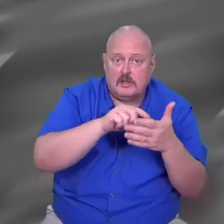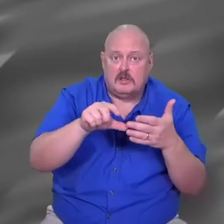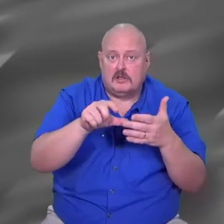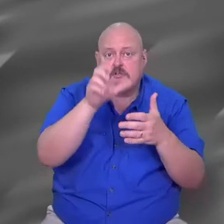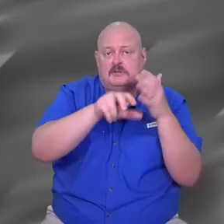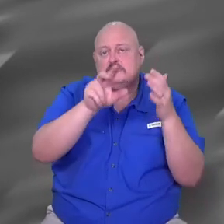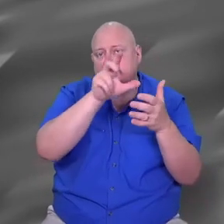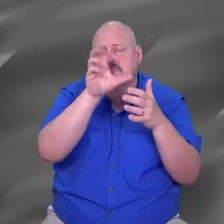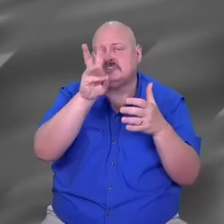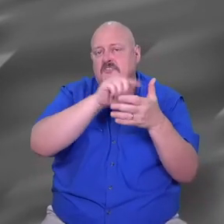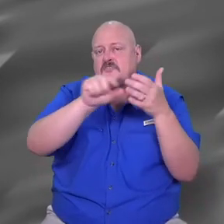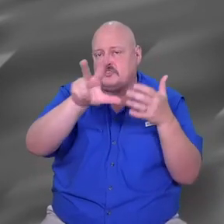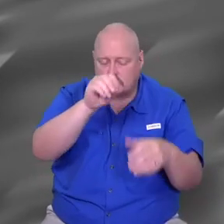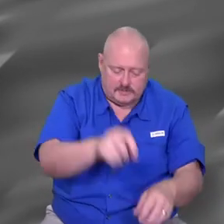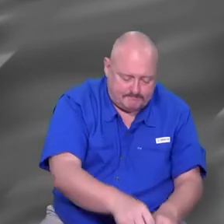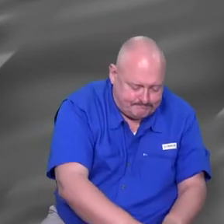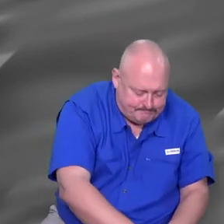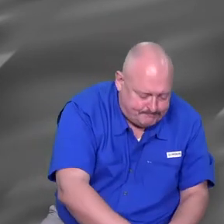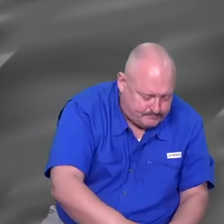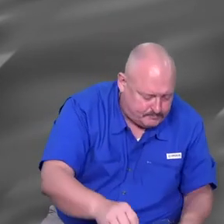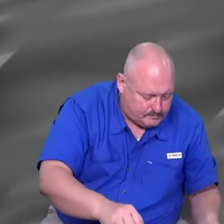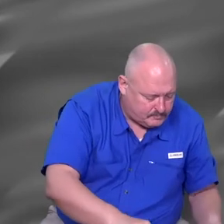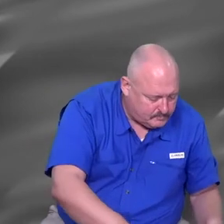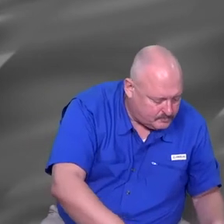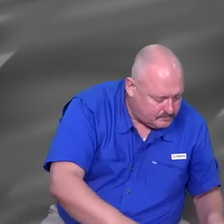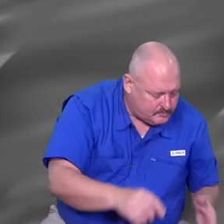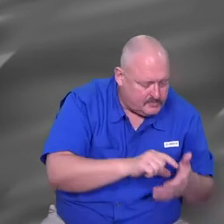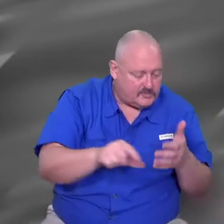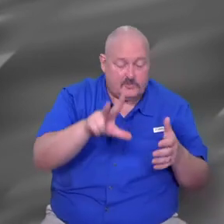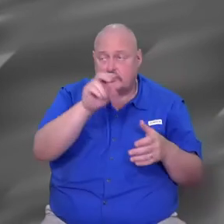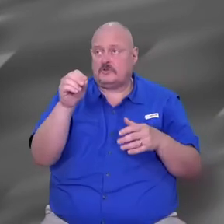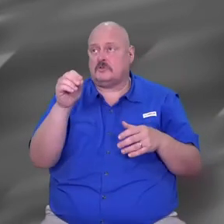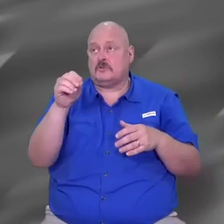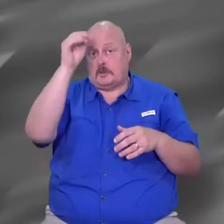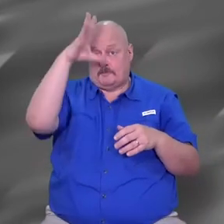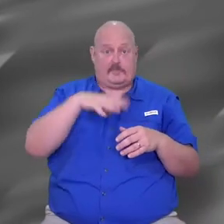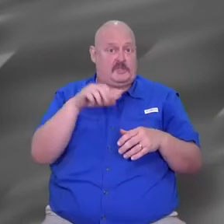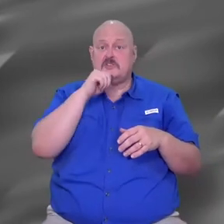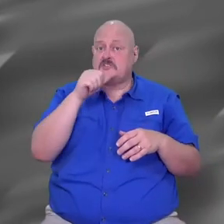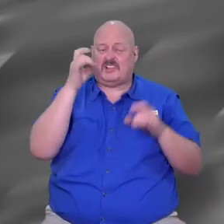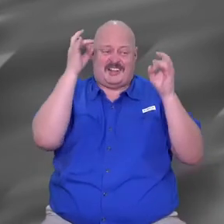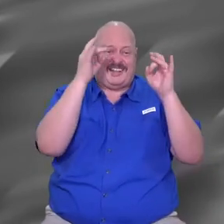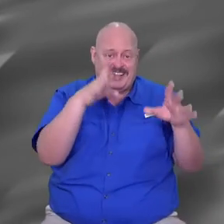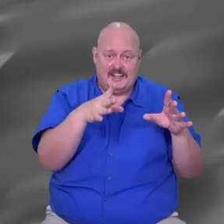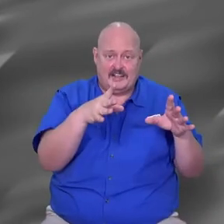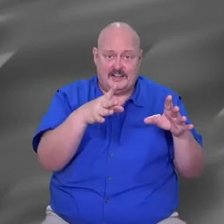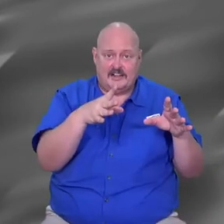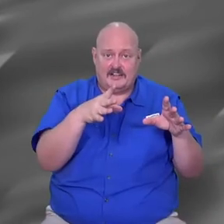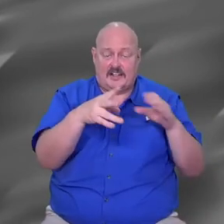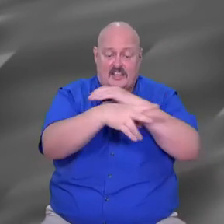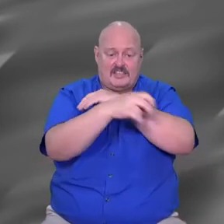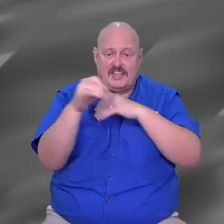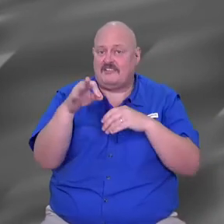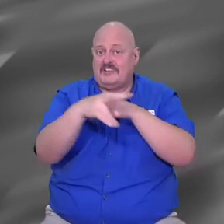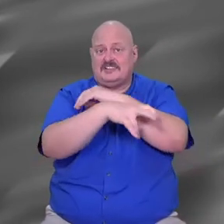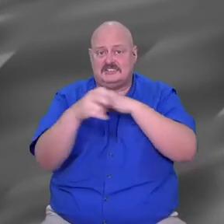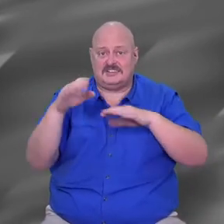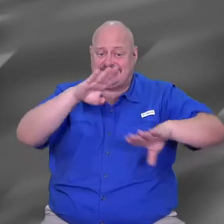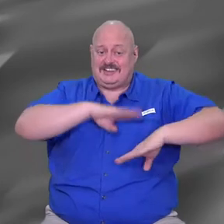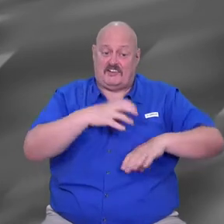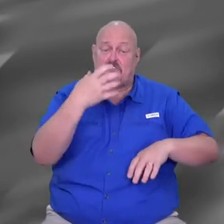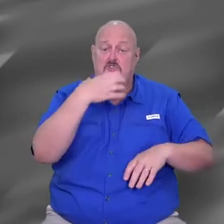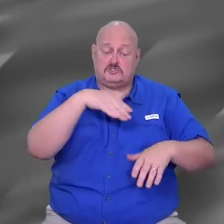skipping around just a little bit. Proverbs chapter 6, verse 30. Men do not despise a thief if he steals to satisfy